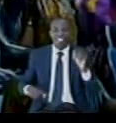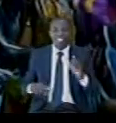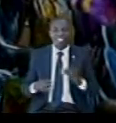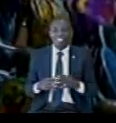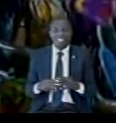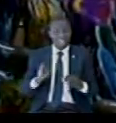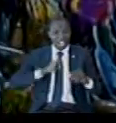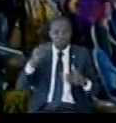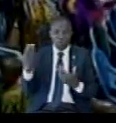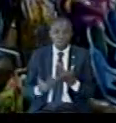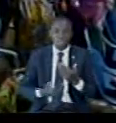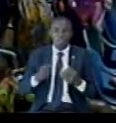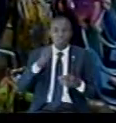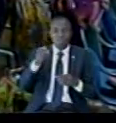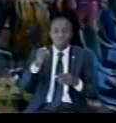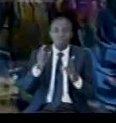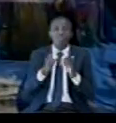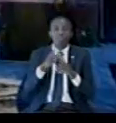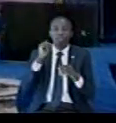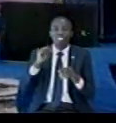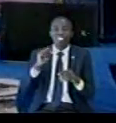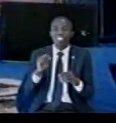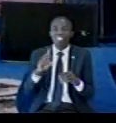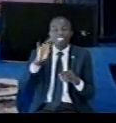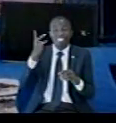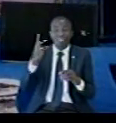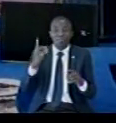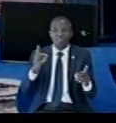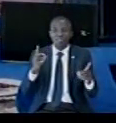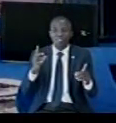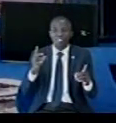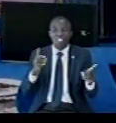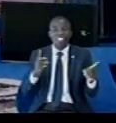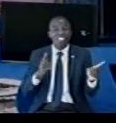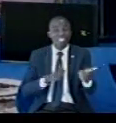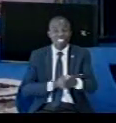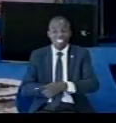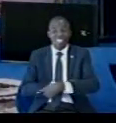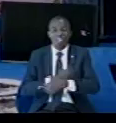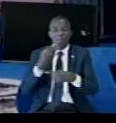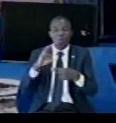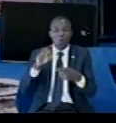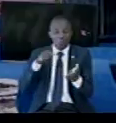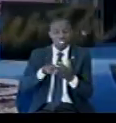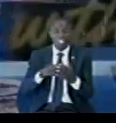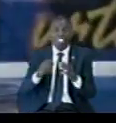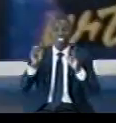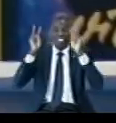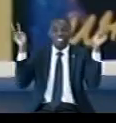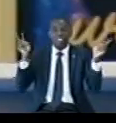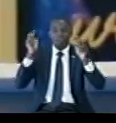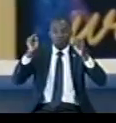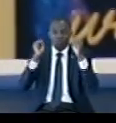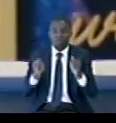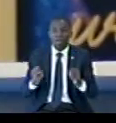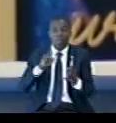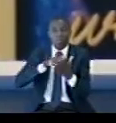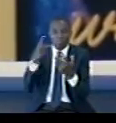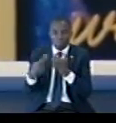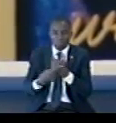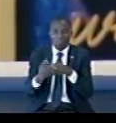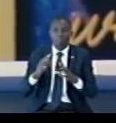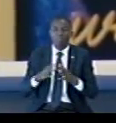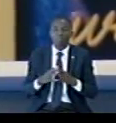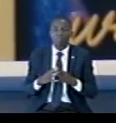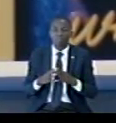I welcome you to the second day of this triumphant power crusade,